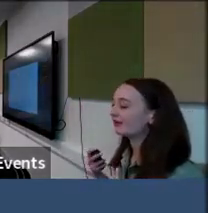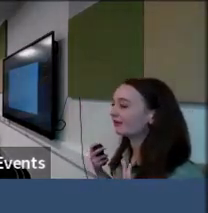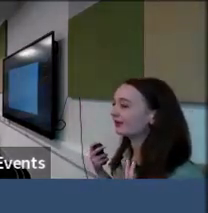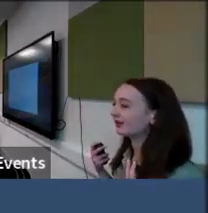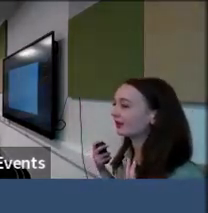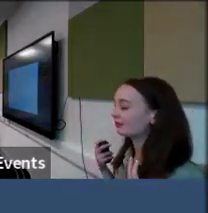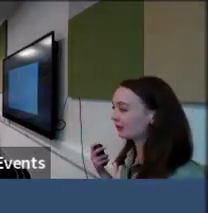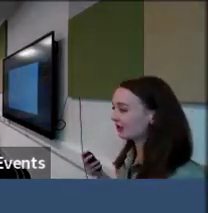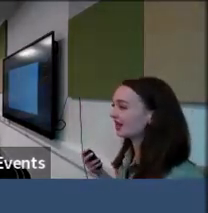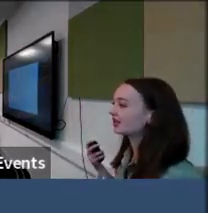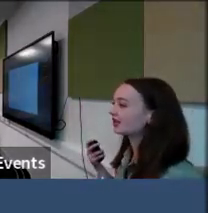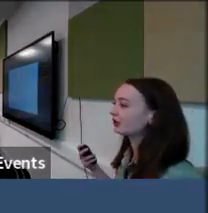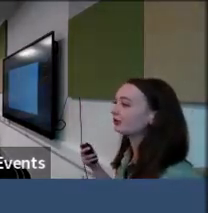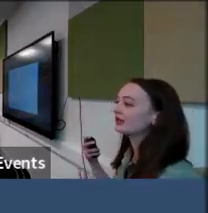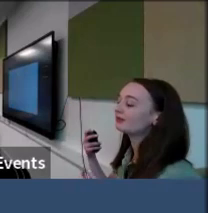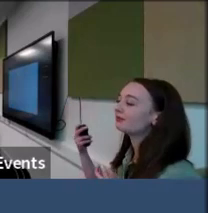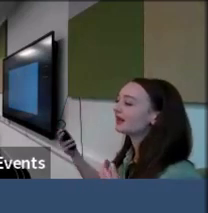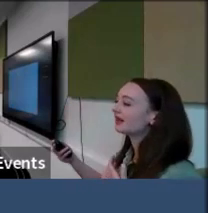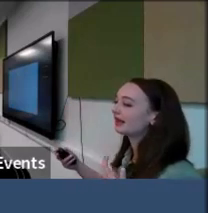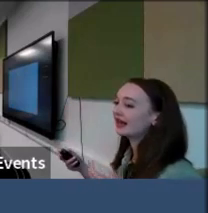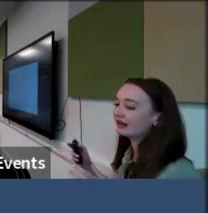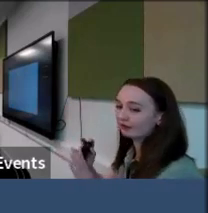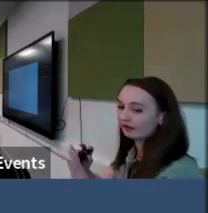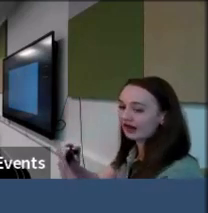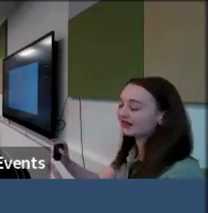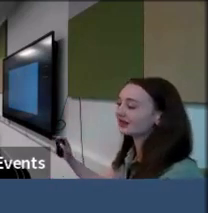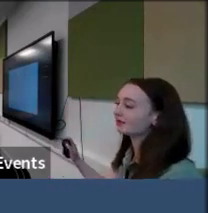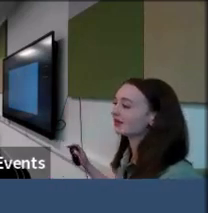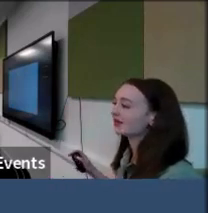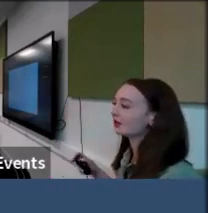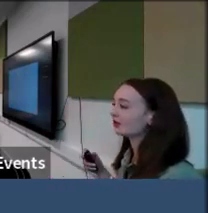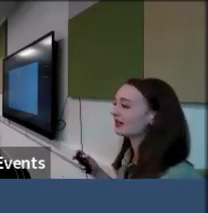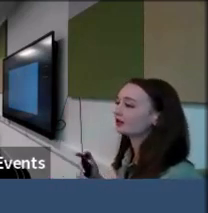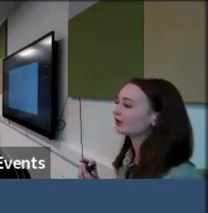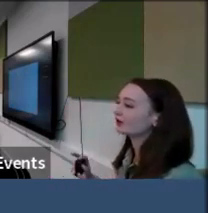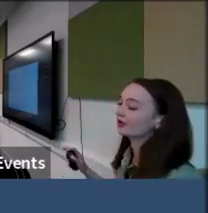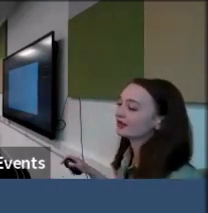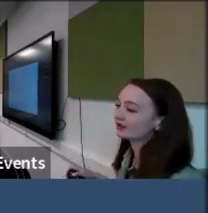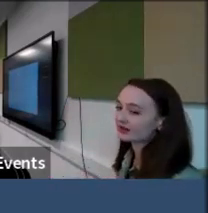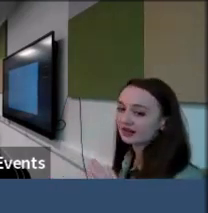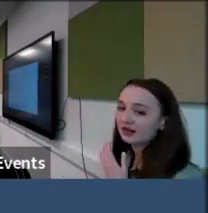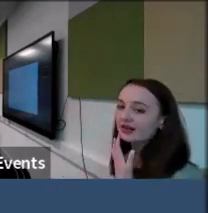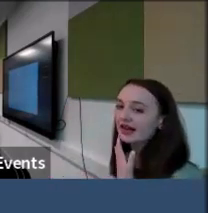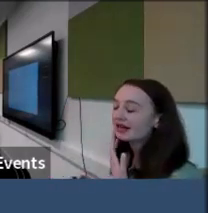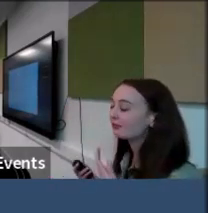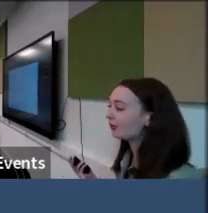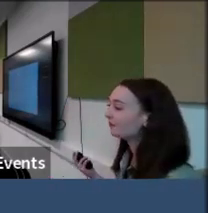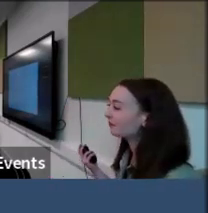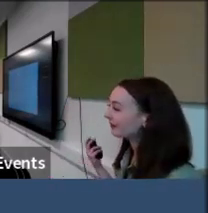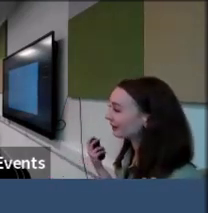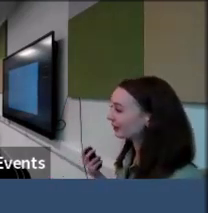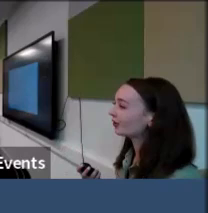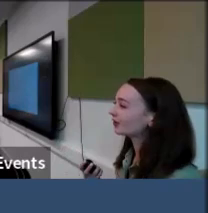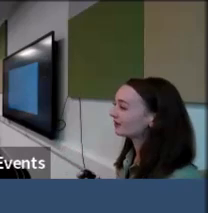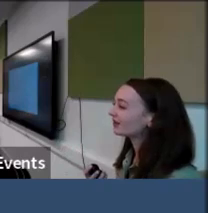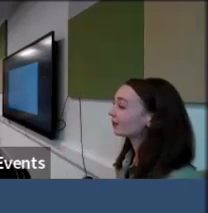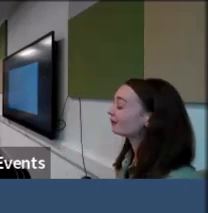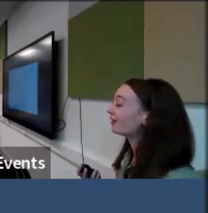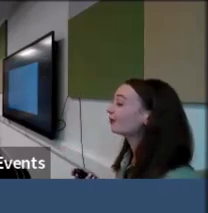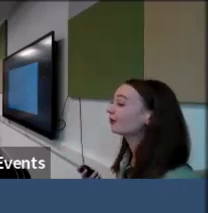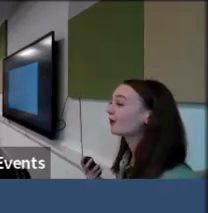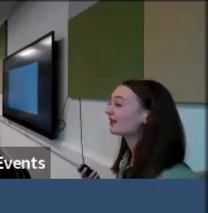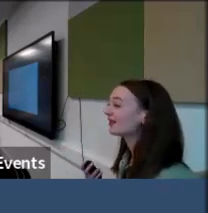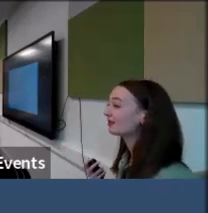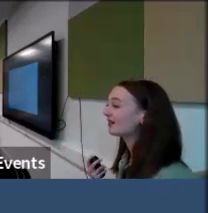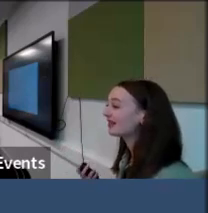kind of have the budget to do these big, like, accessibility audits across all their stores in the UK. But the launch of this